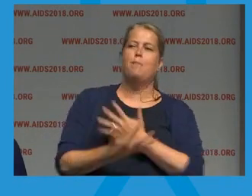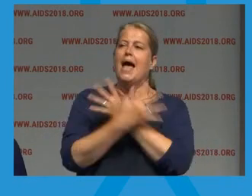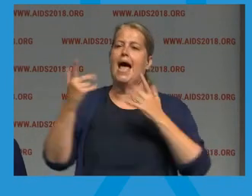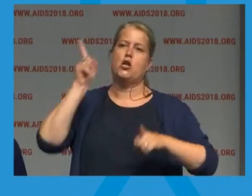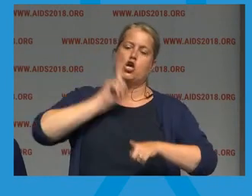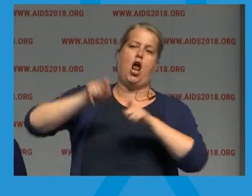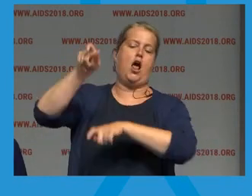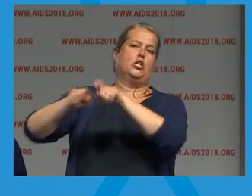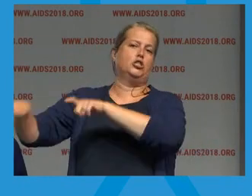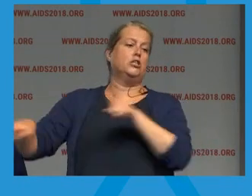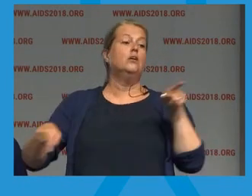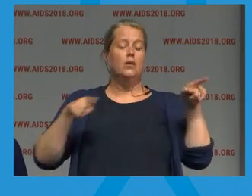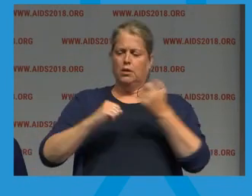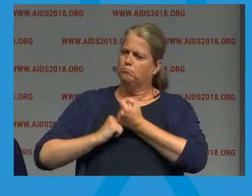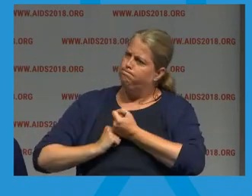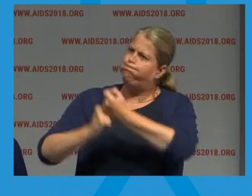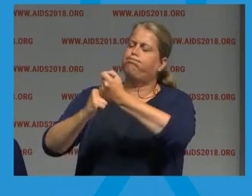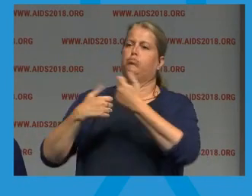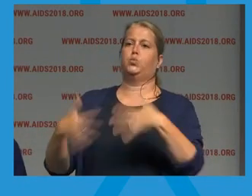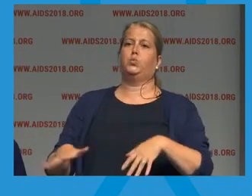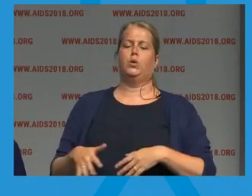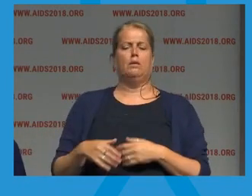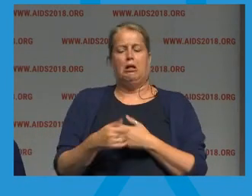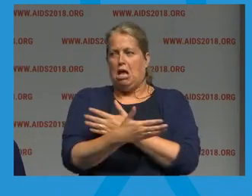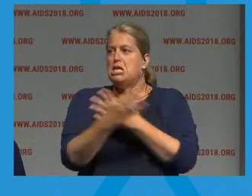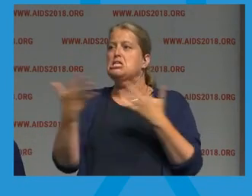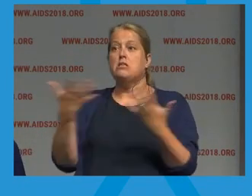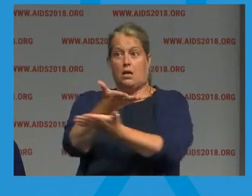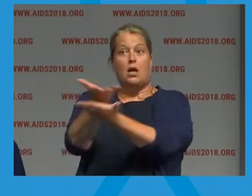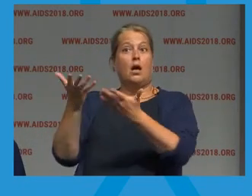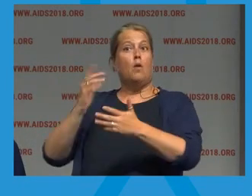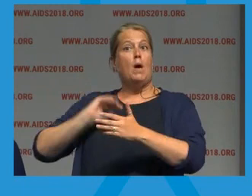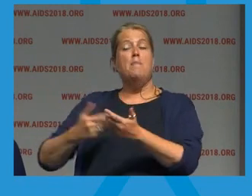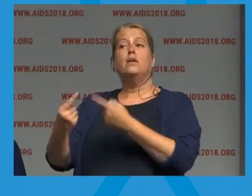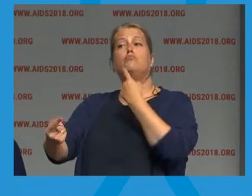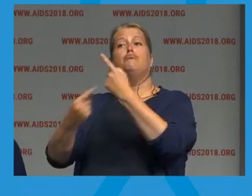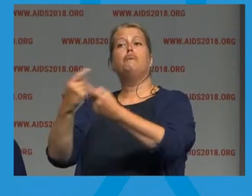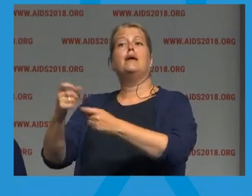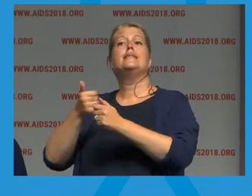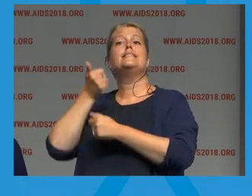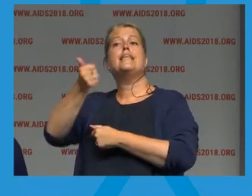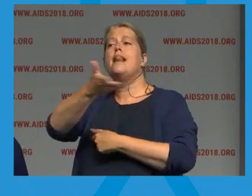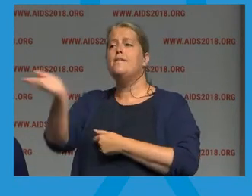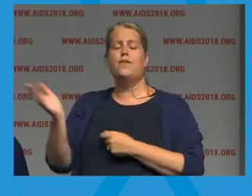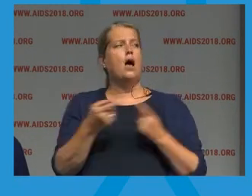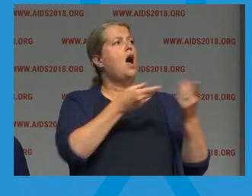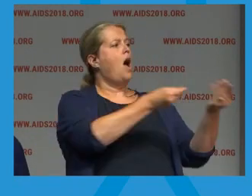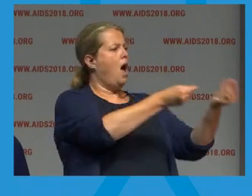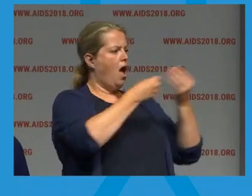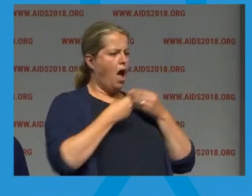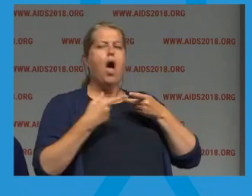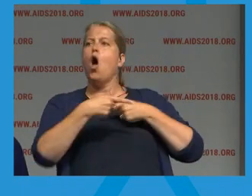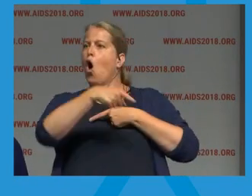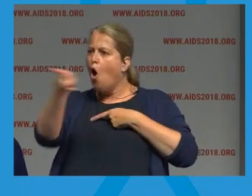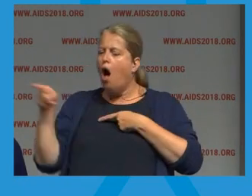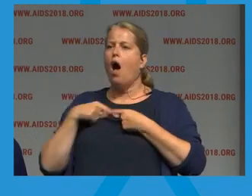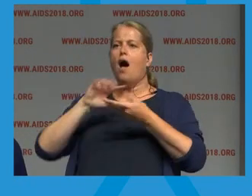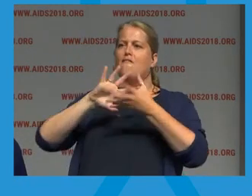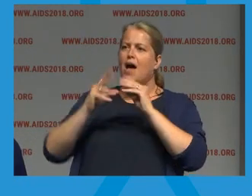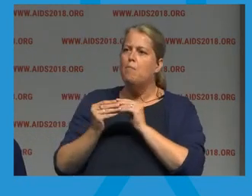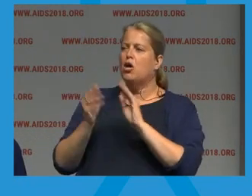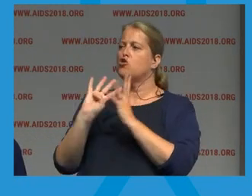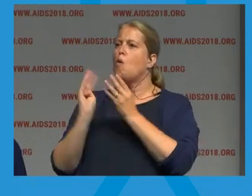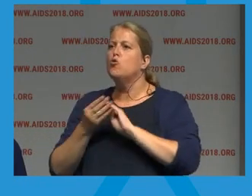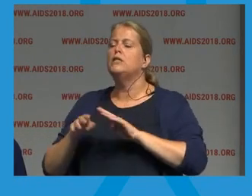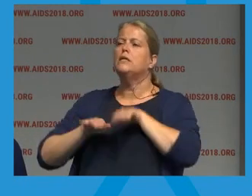a significant testimony out there of women that were able to face their families, their communities, and regain their strength,